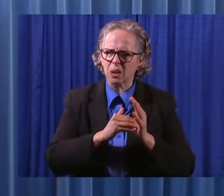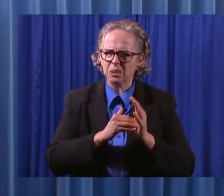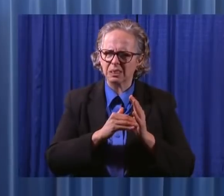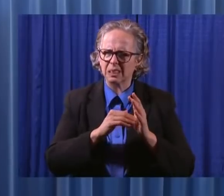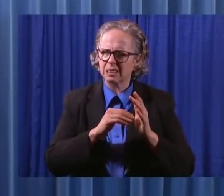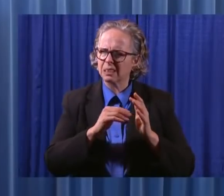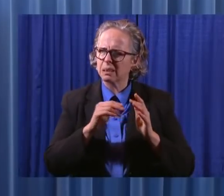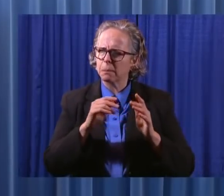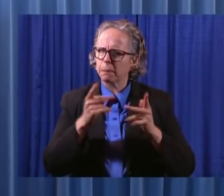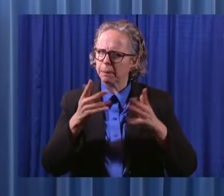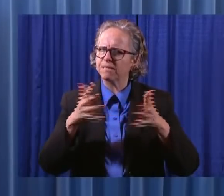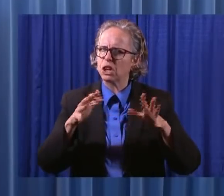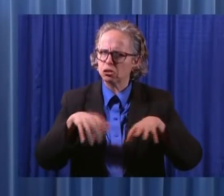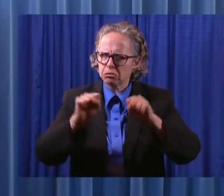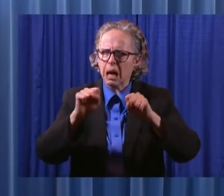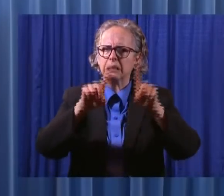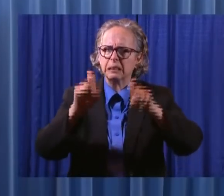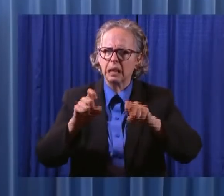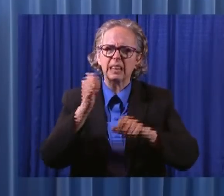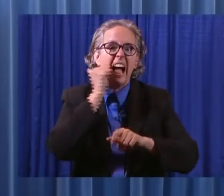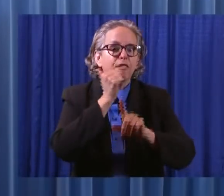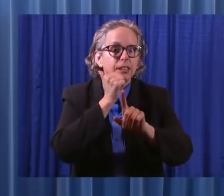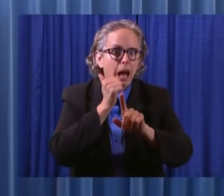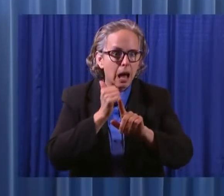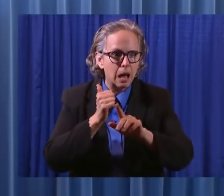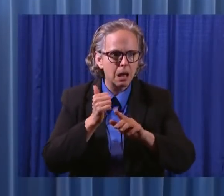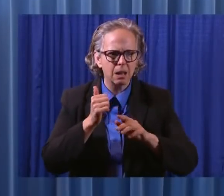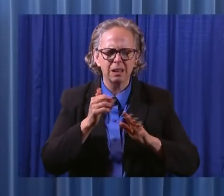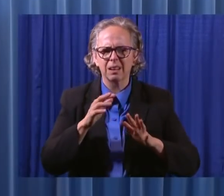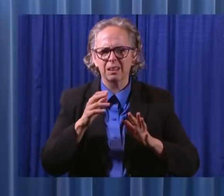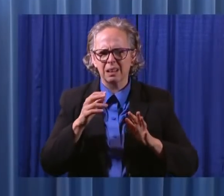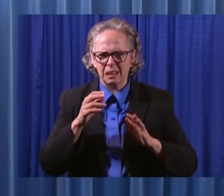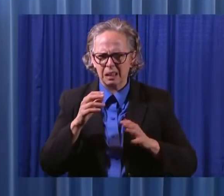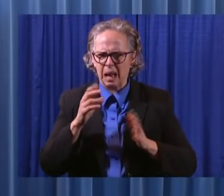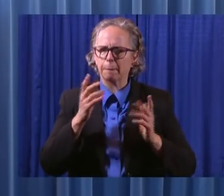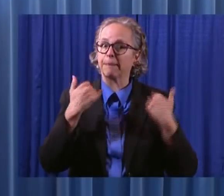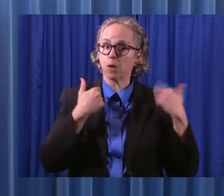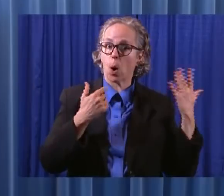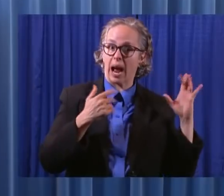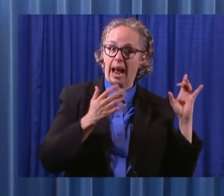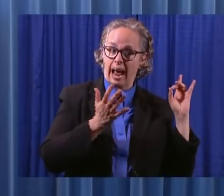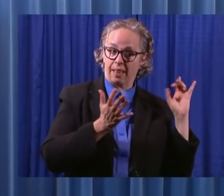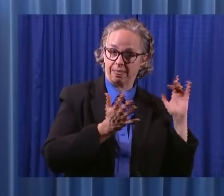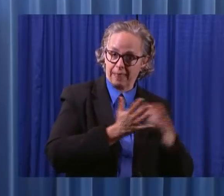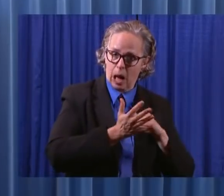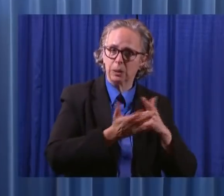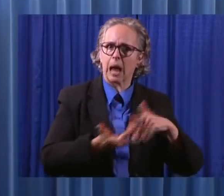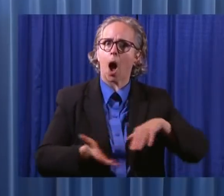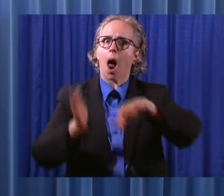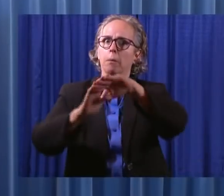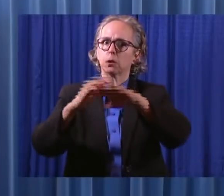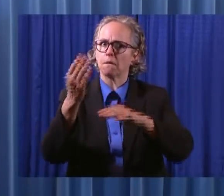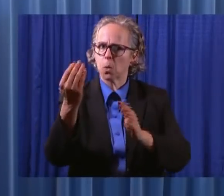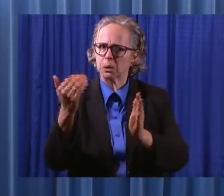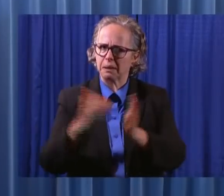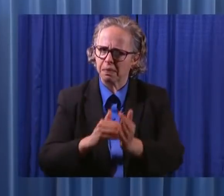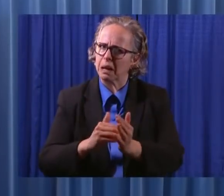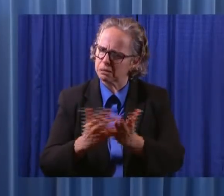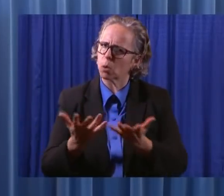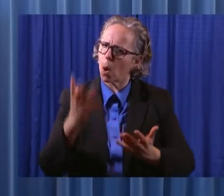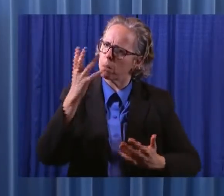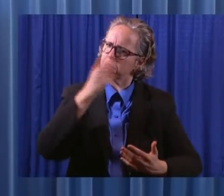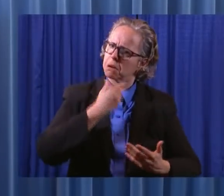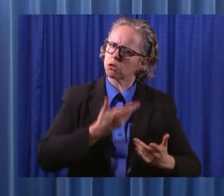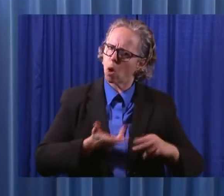were down at 10. We were before that at 8. So we're going to continue to move forward on that. We have some